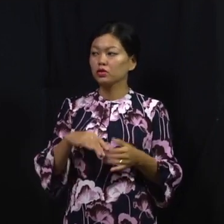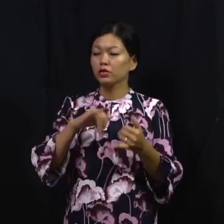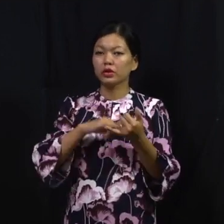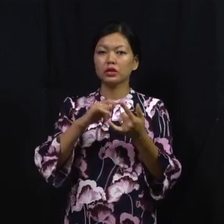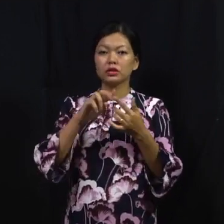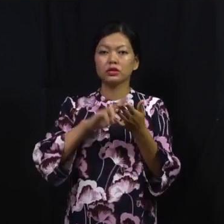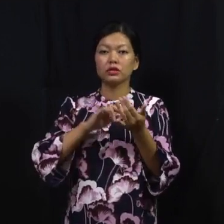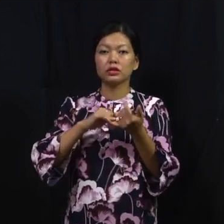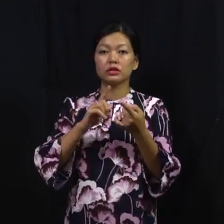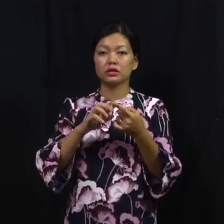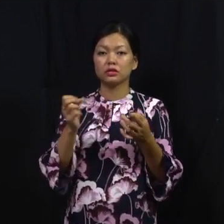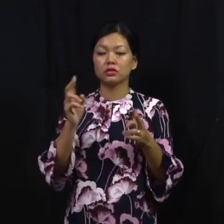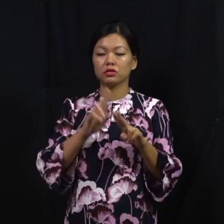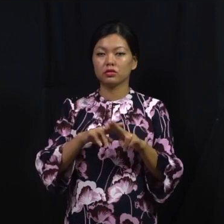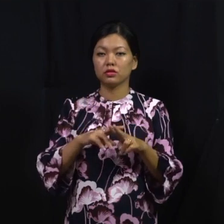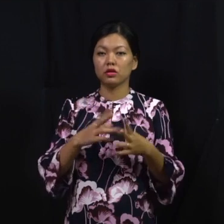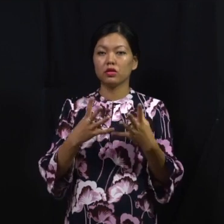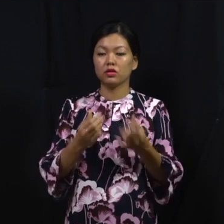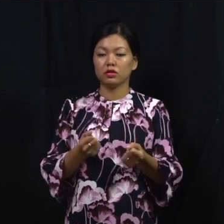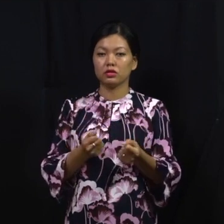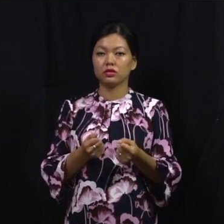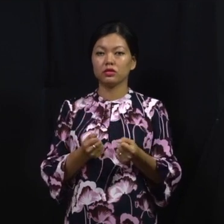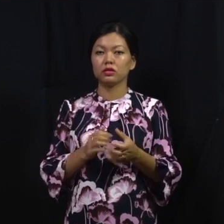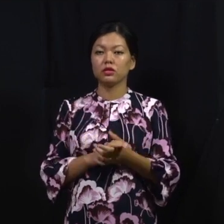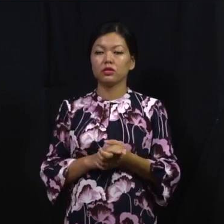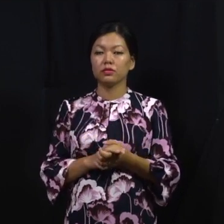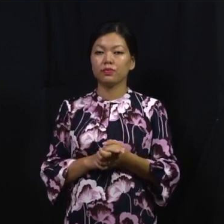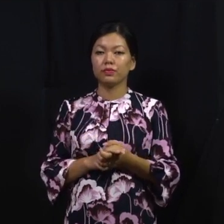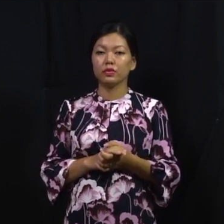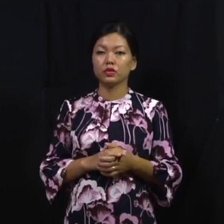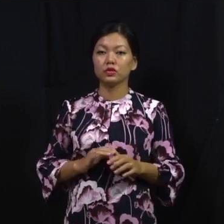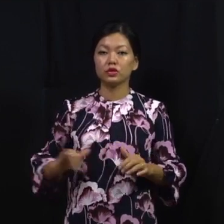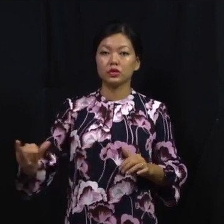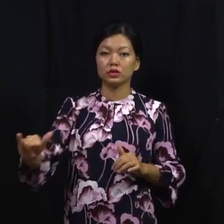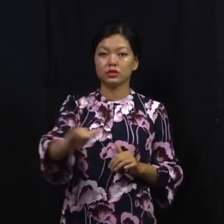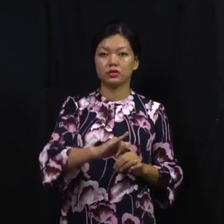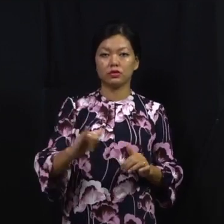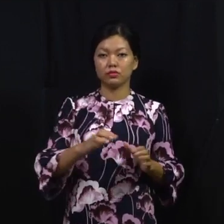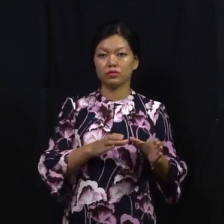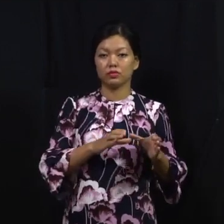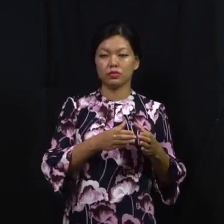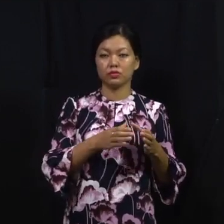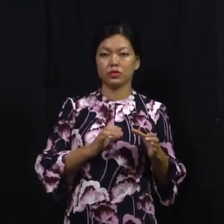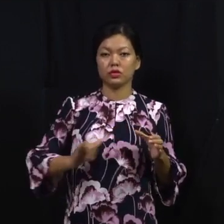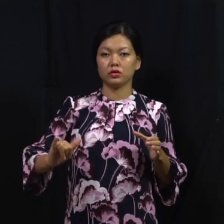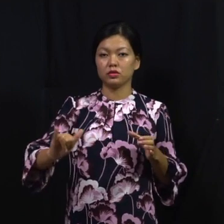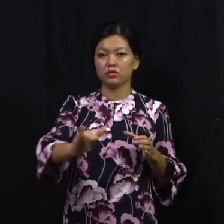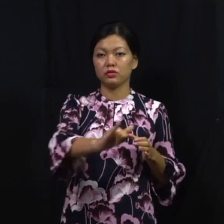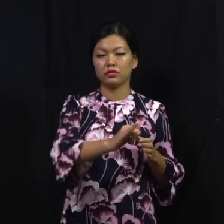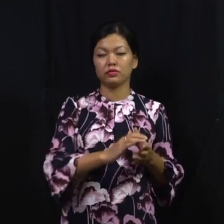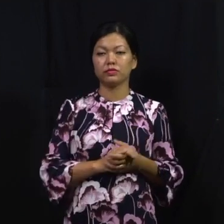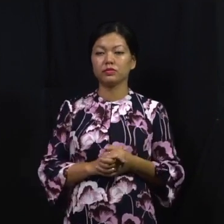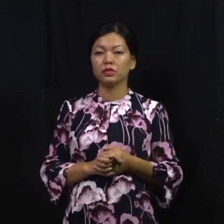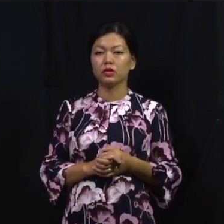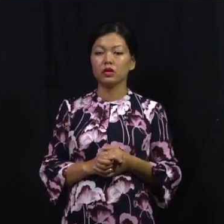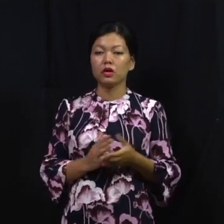coming together and feeling a identity of oneness. Okay, an individual may come